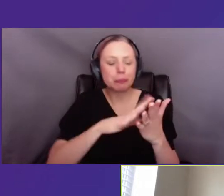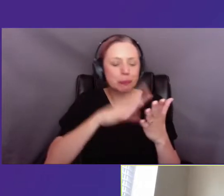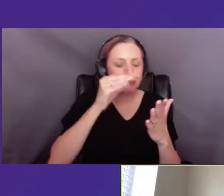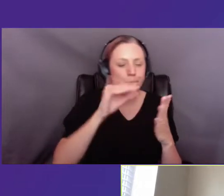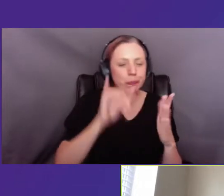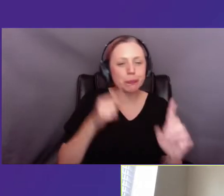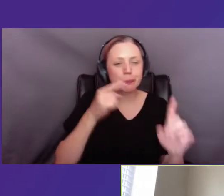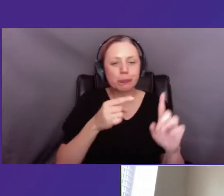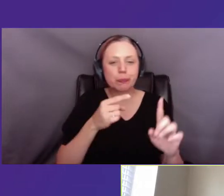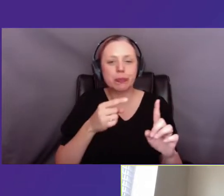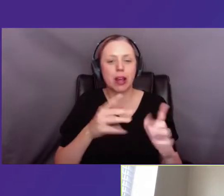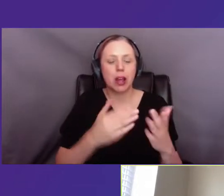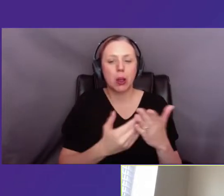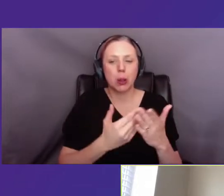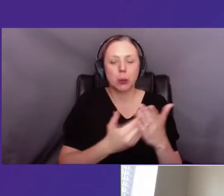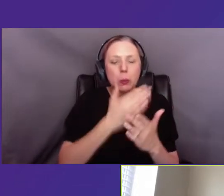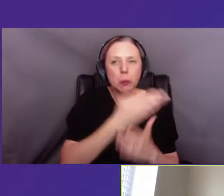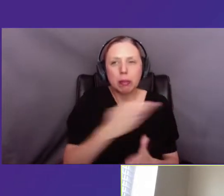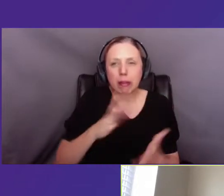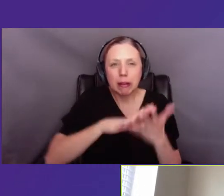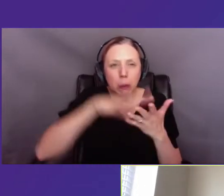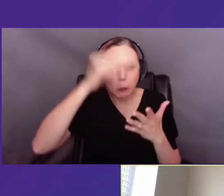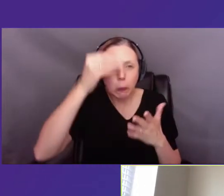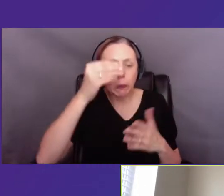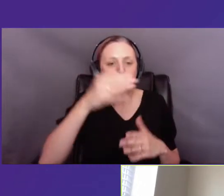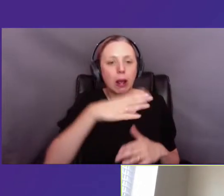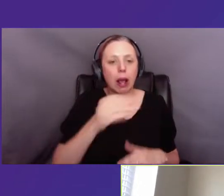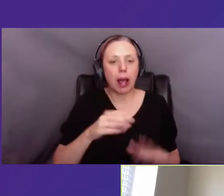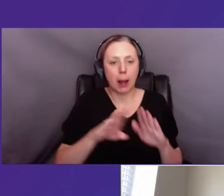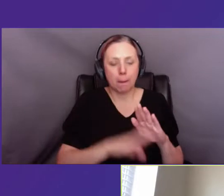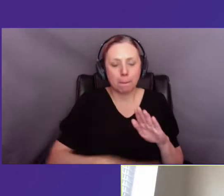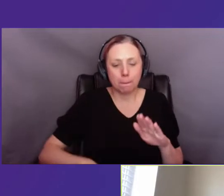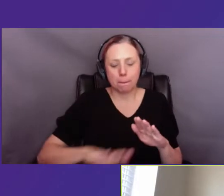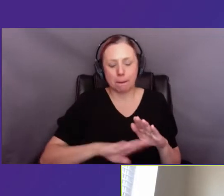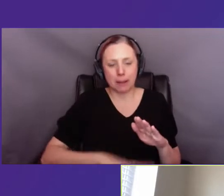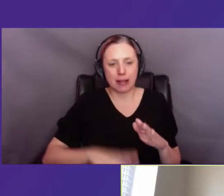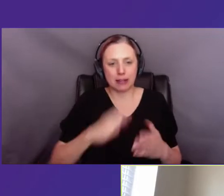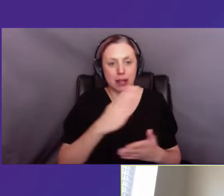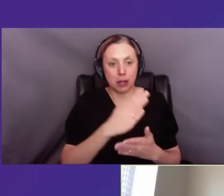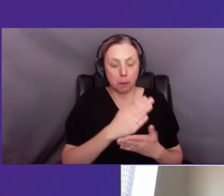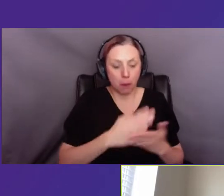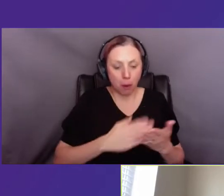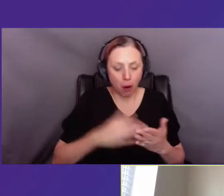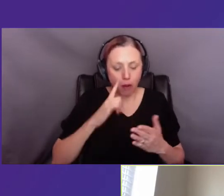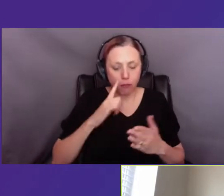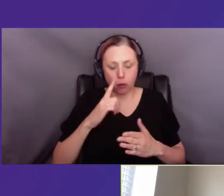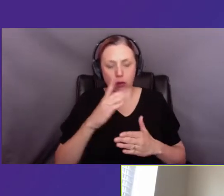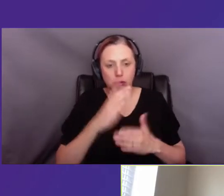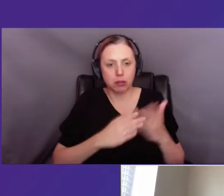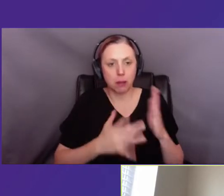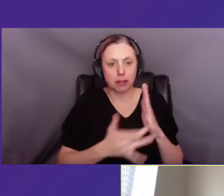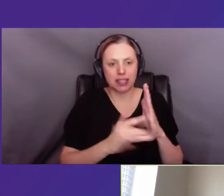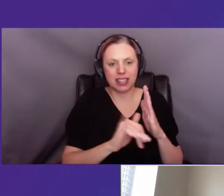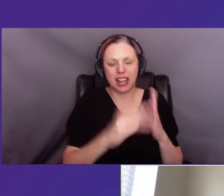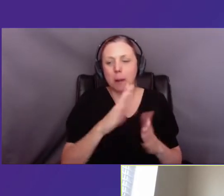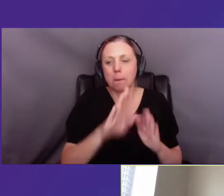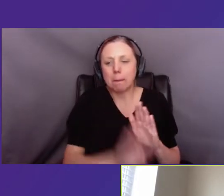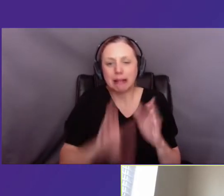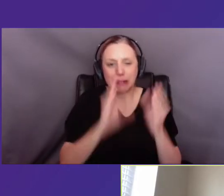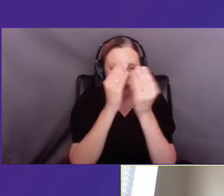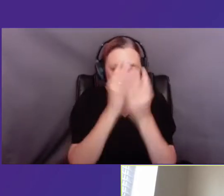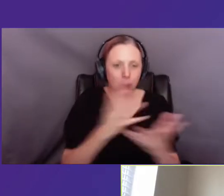new things, right? The basic steps of some techniques, right? Like basic information that's